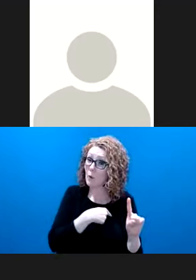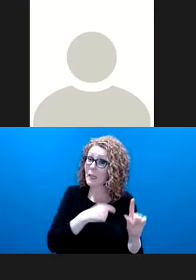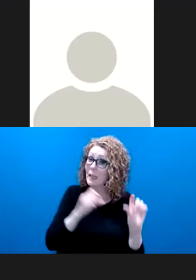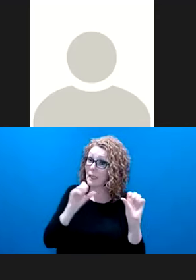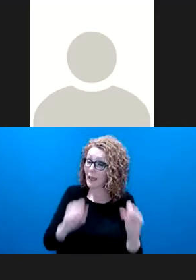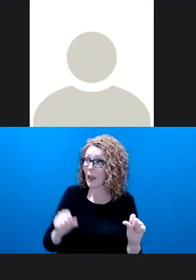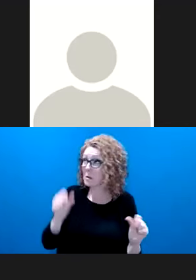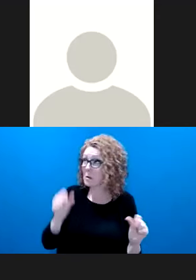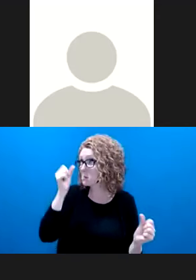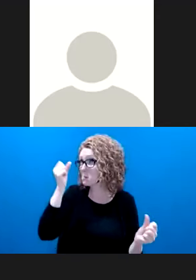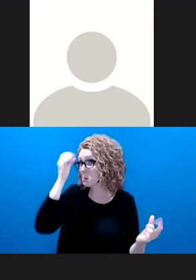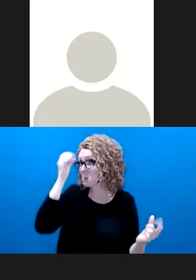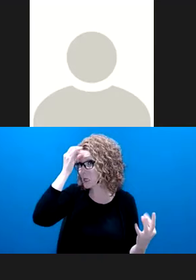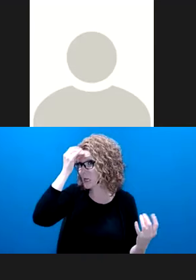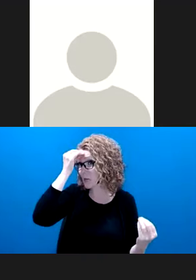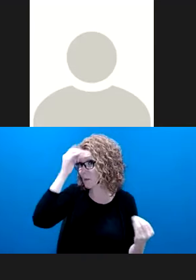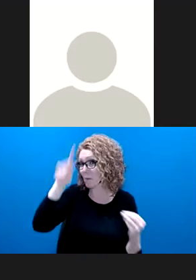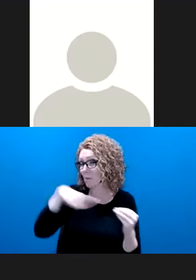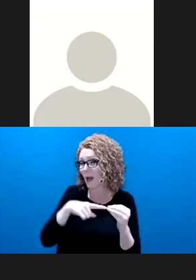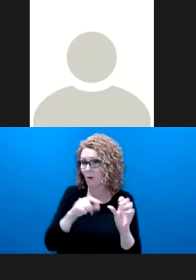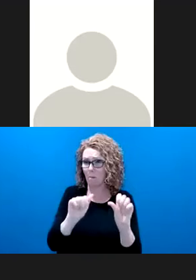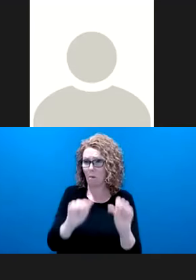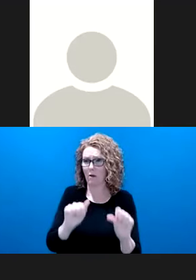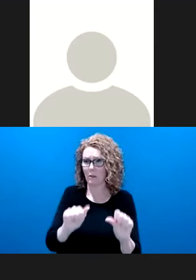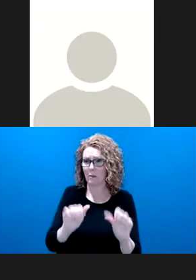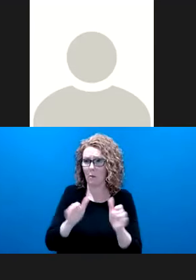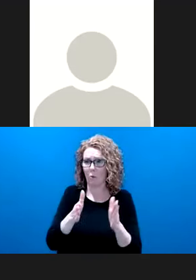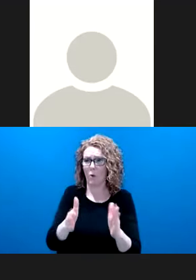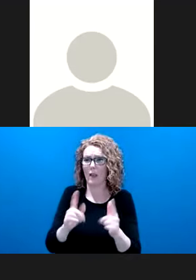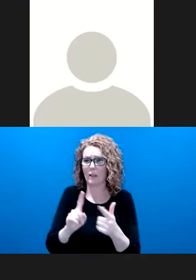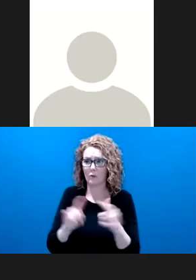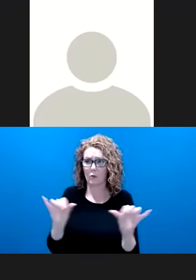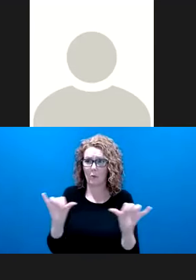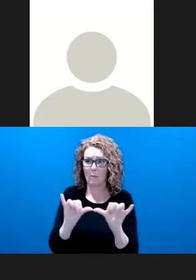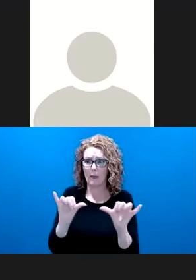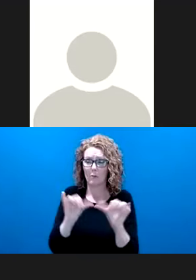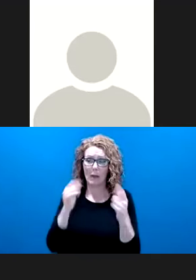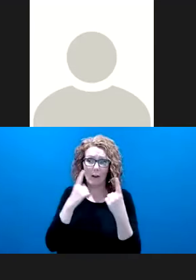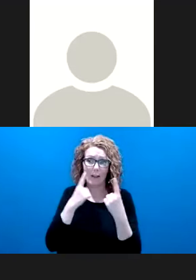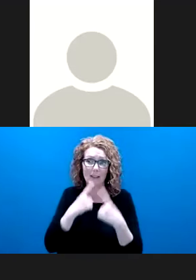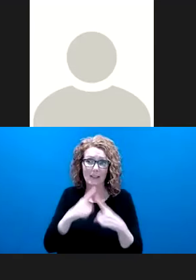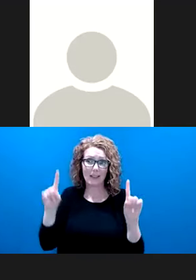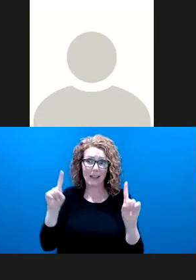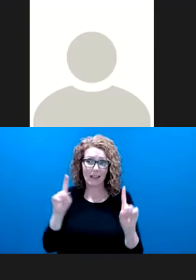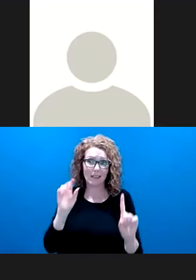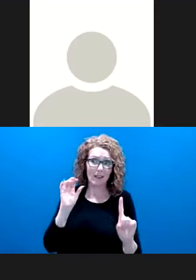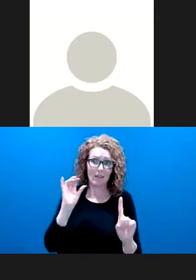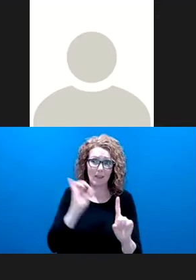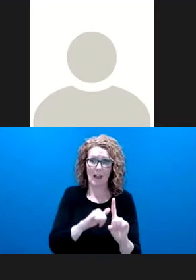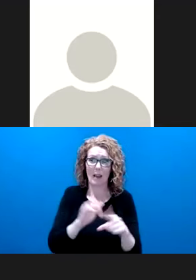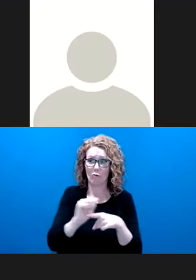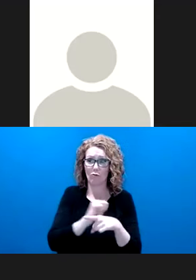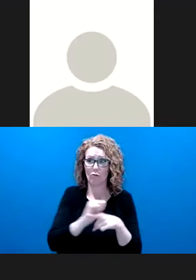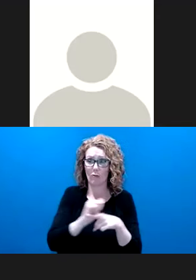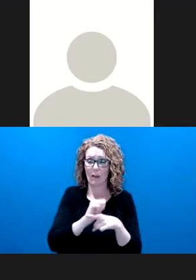want to somehow measure the efficacy of the training in the future. And so